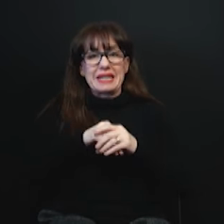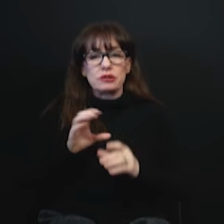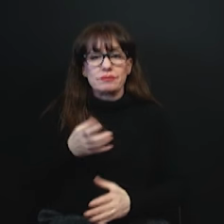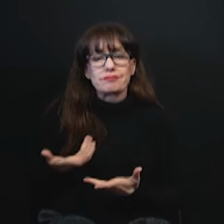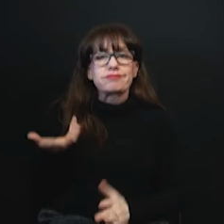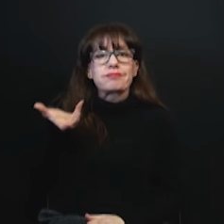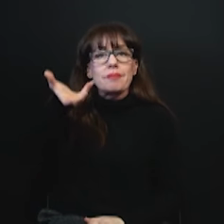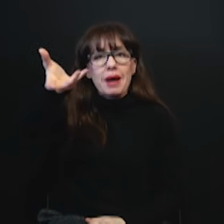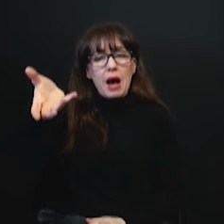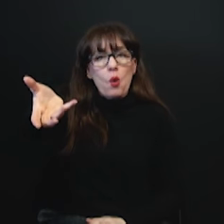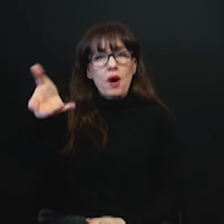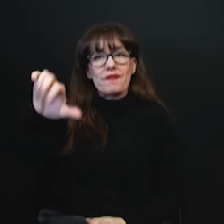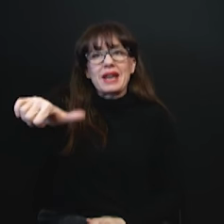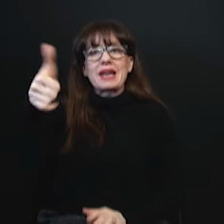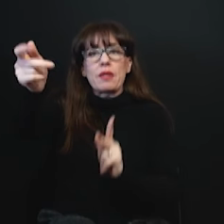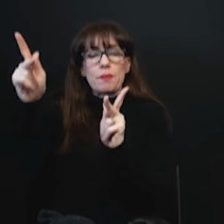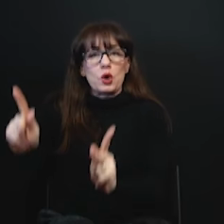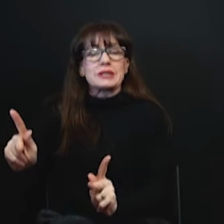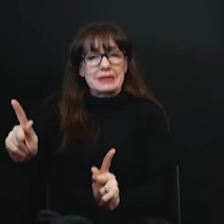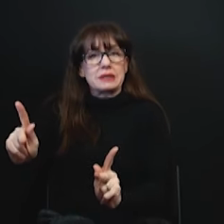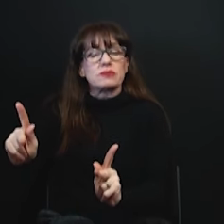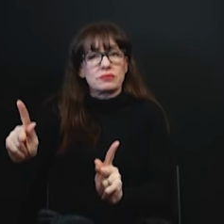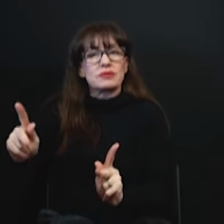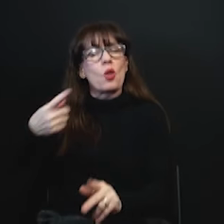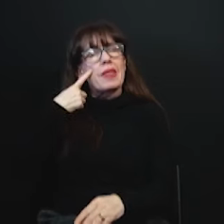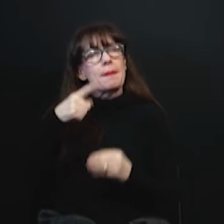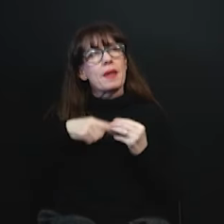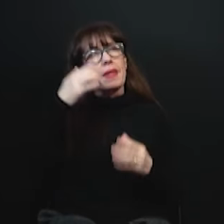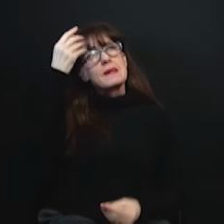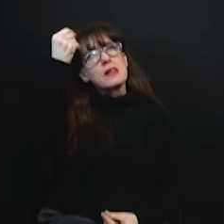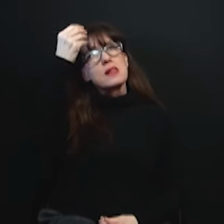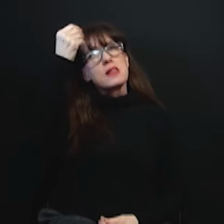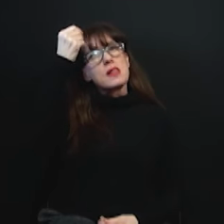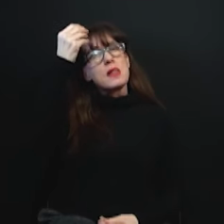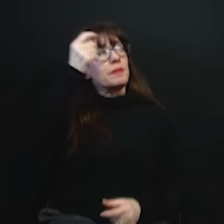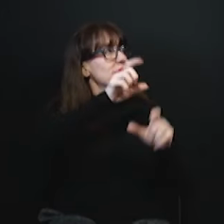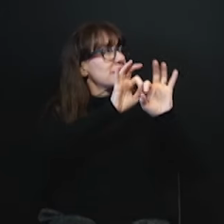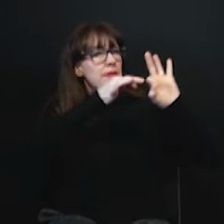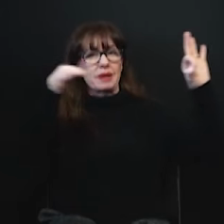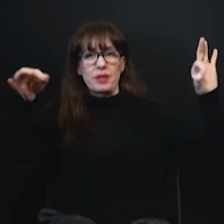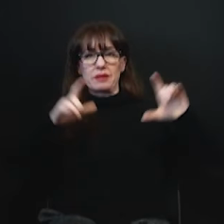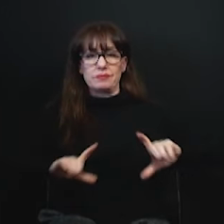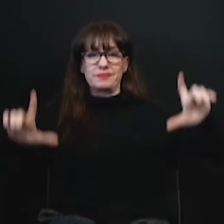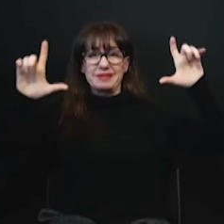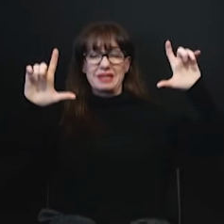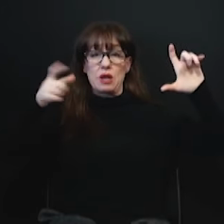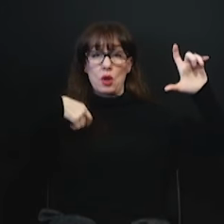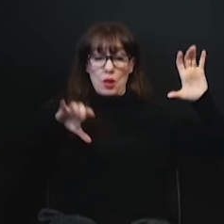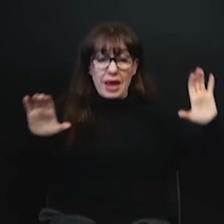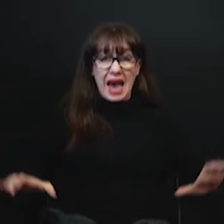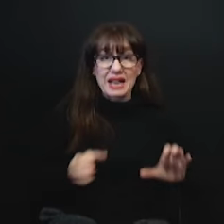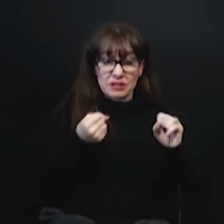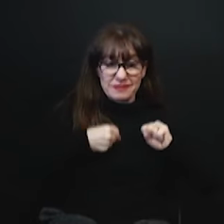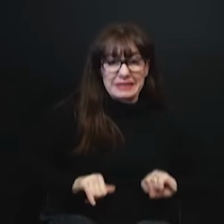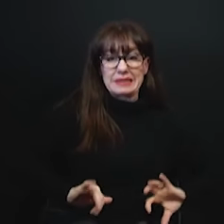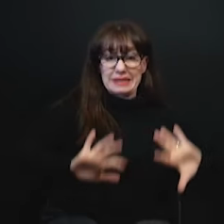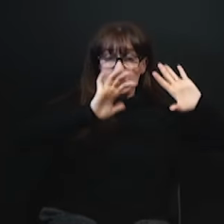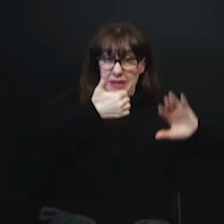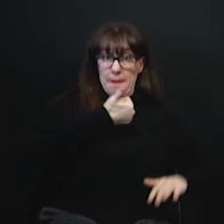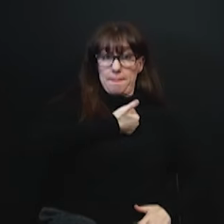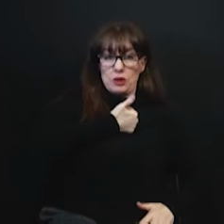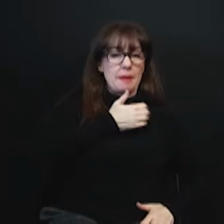power of another. So think about that for a moment. Let's keep that up there. The action of yielding one's person, yielding